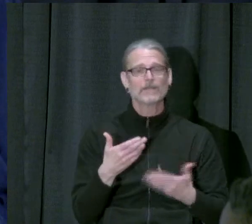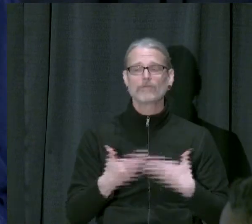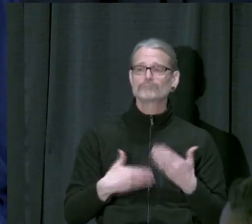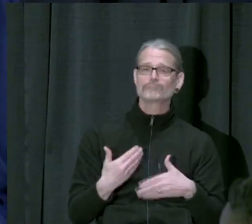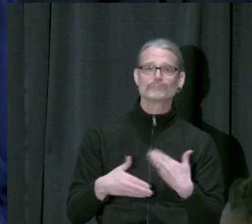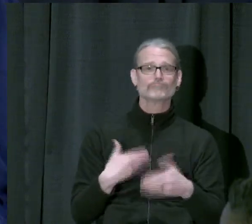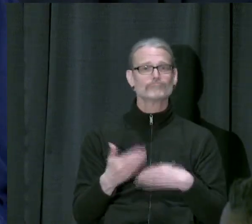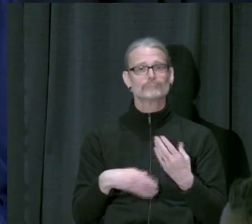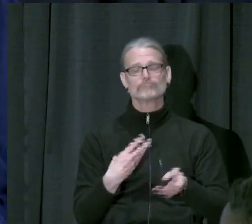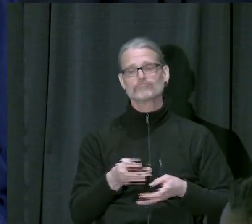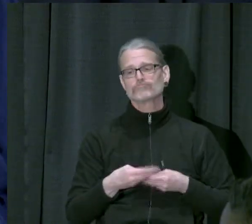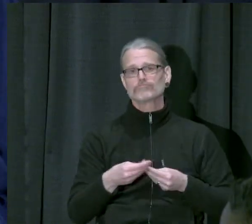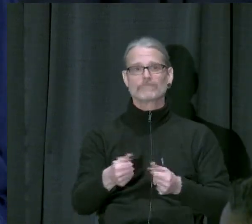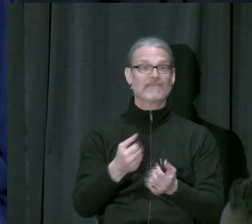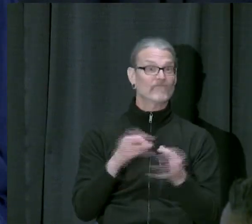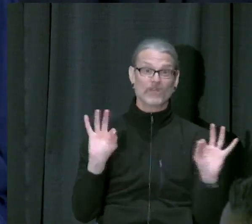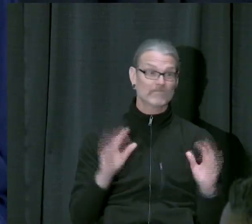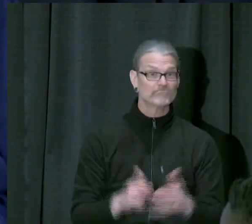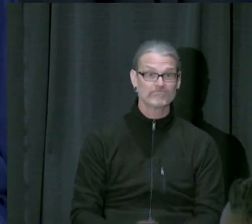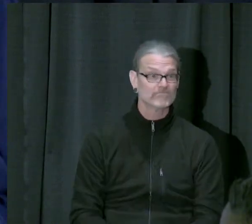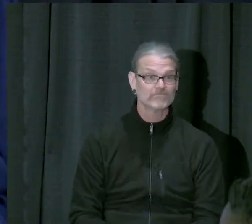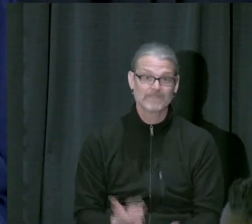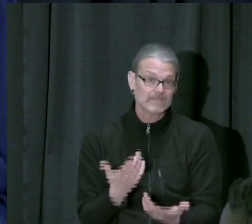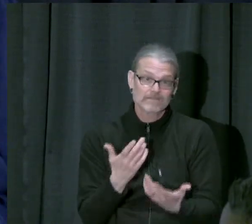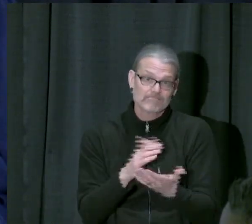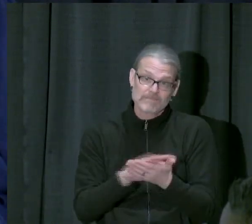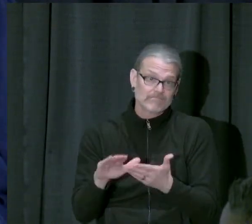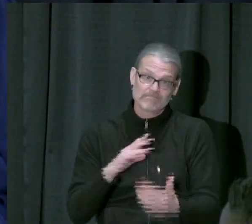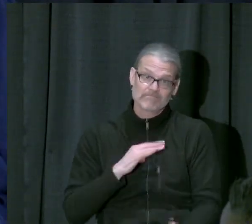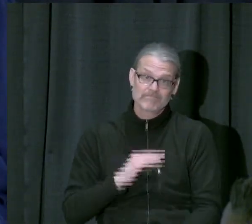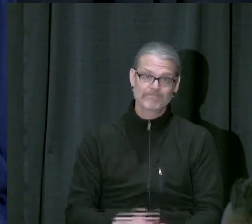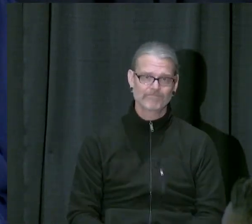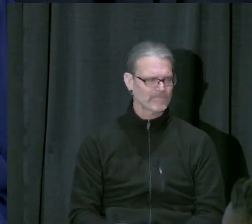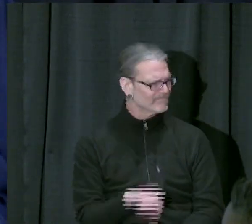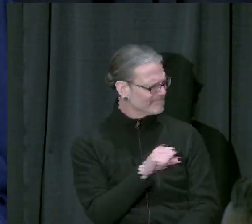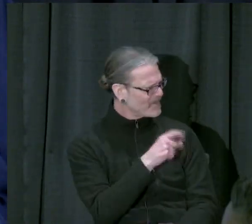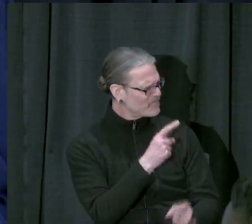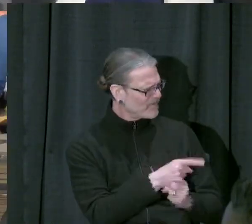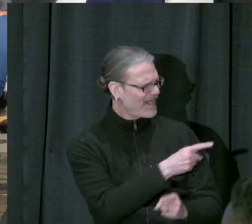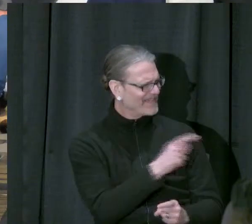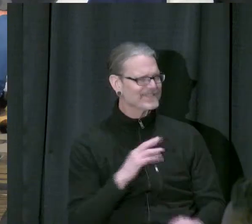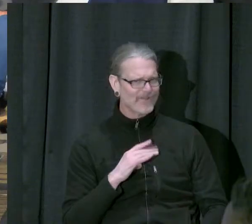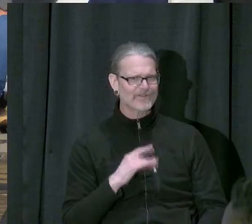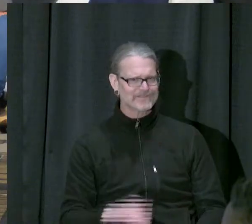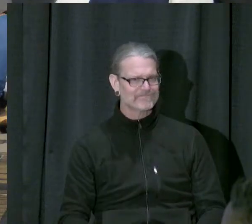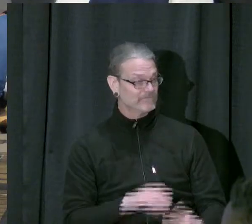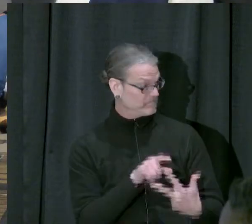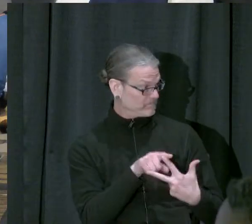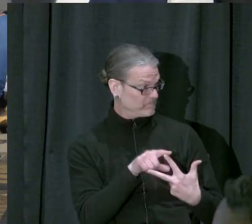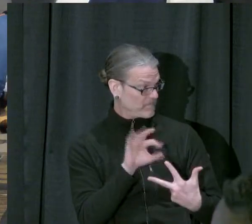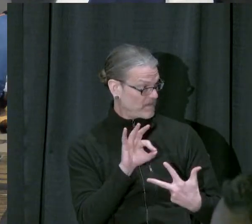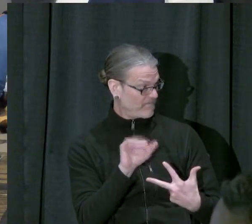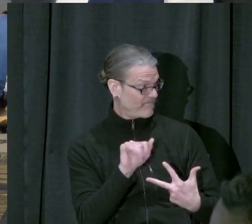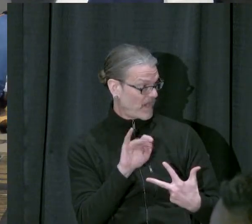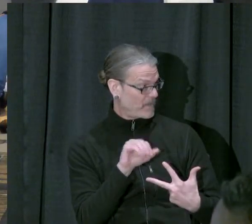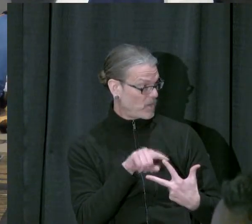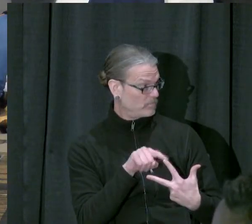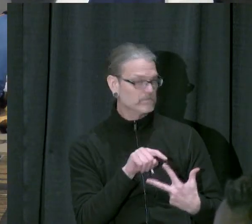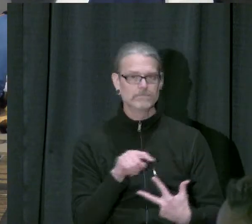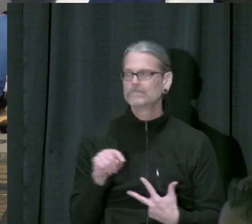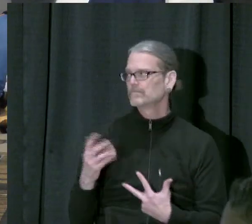it with freedom. It's pretty awesome. It is pretty awesome. Fabio, you have anything to add to that? I would add